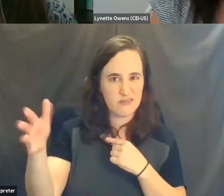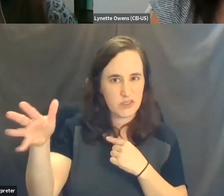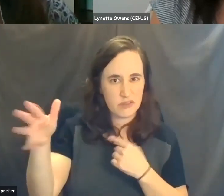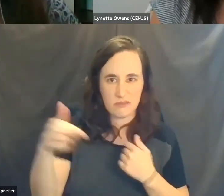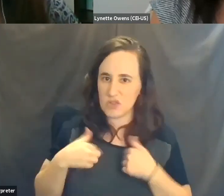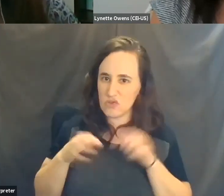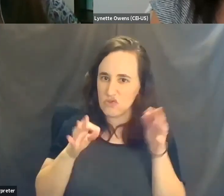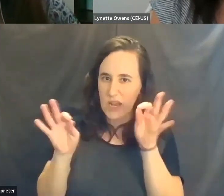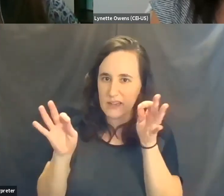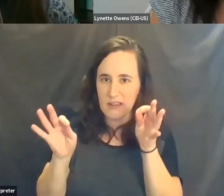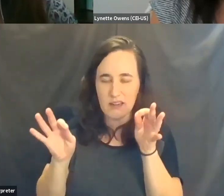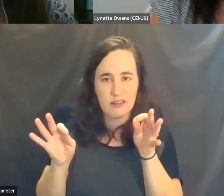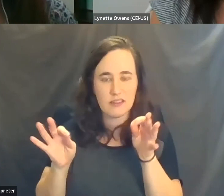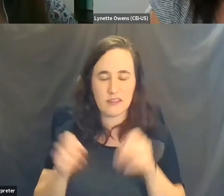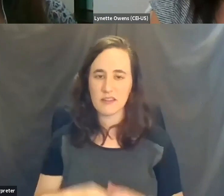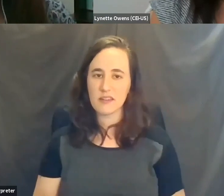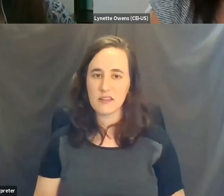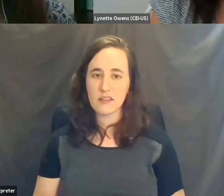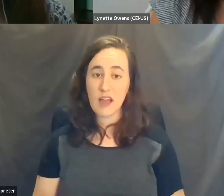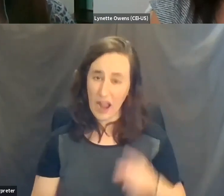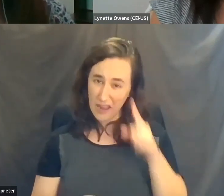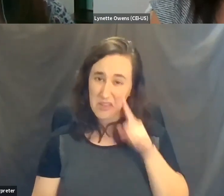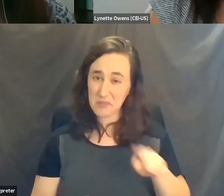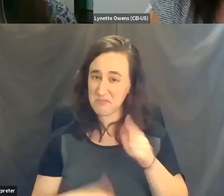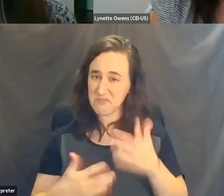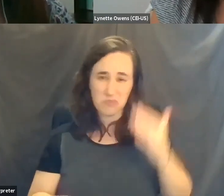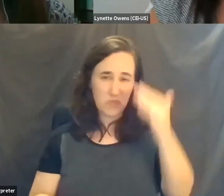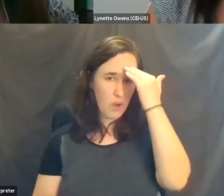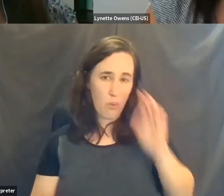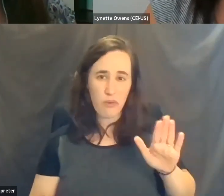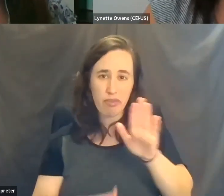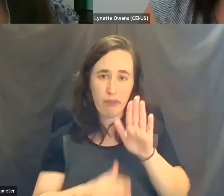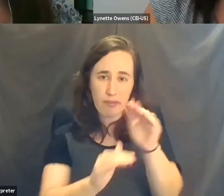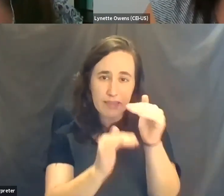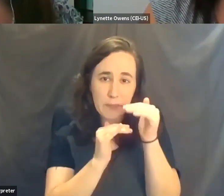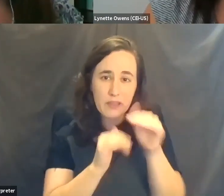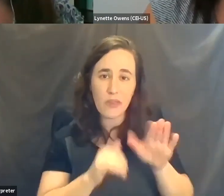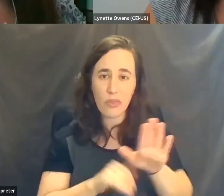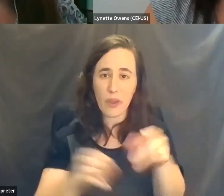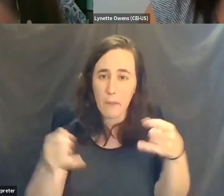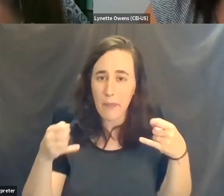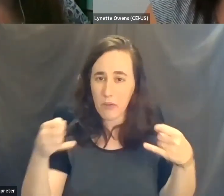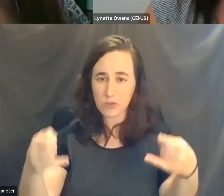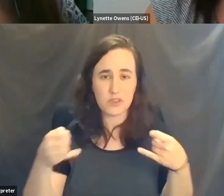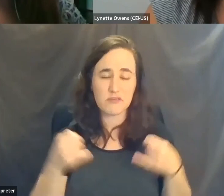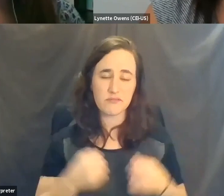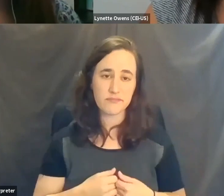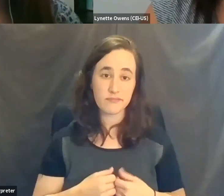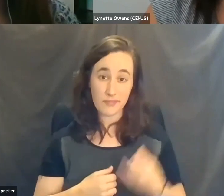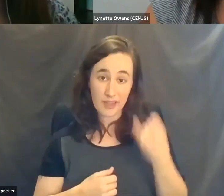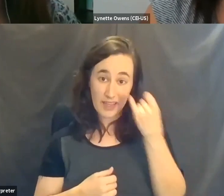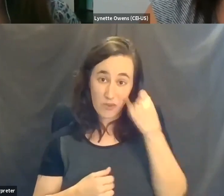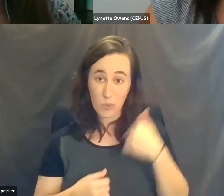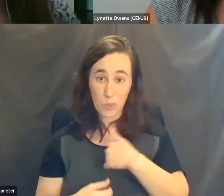young people know what their limits and boundaries are. And if we can ask them